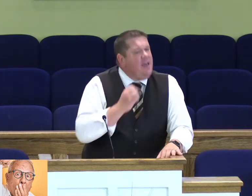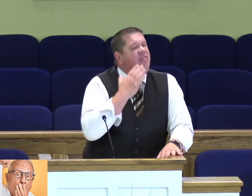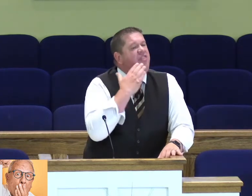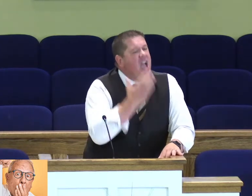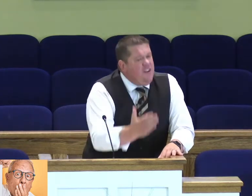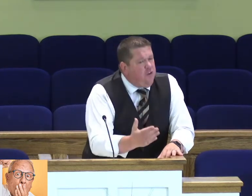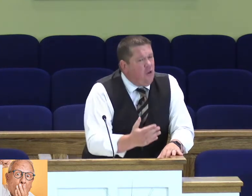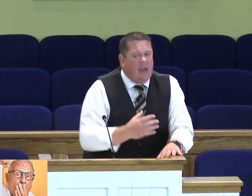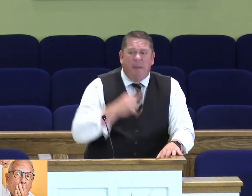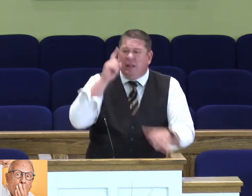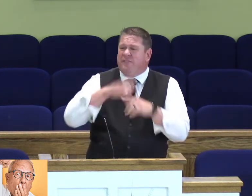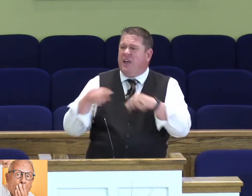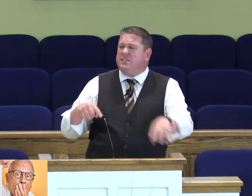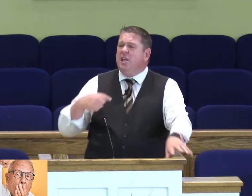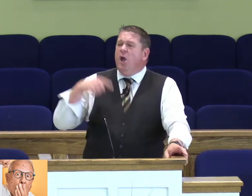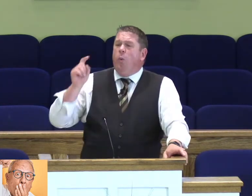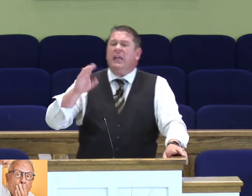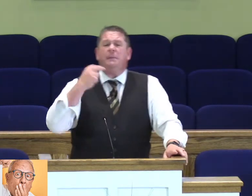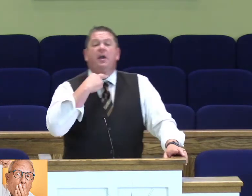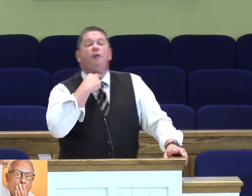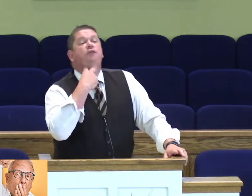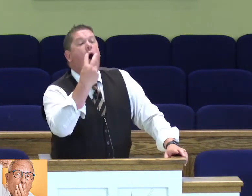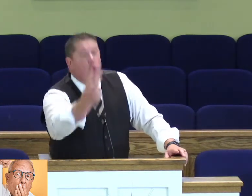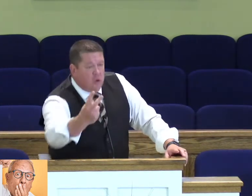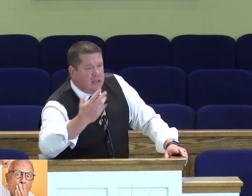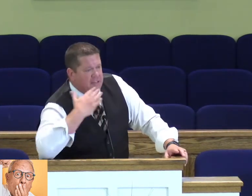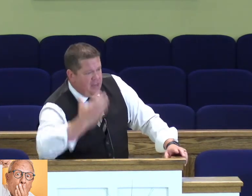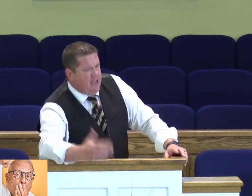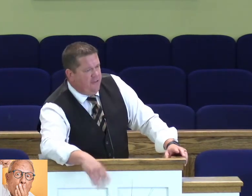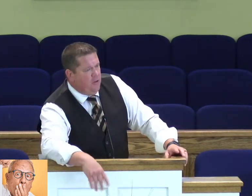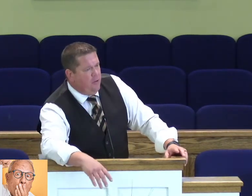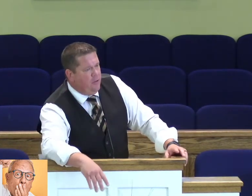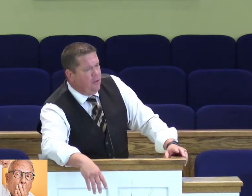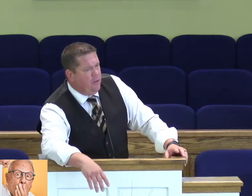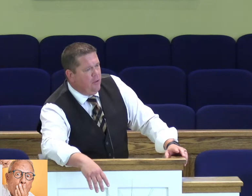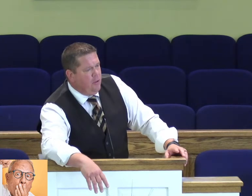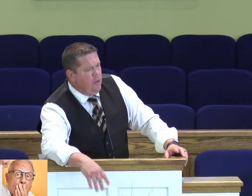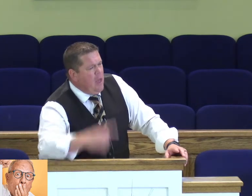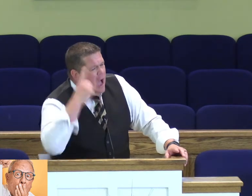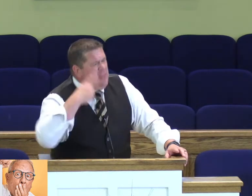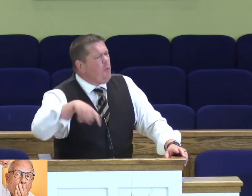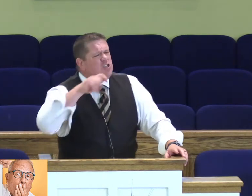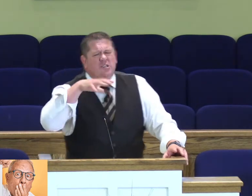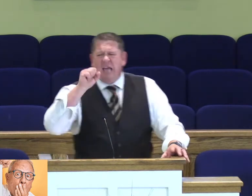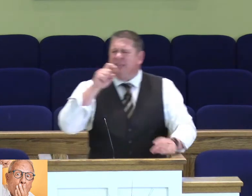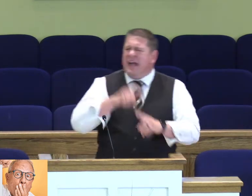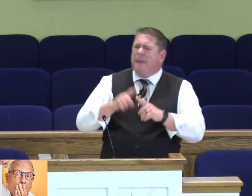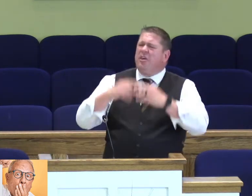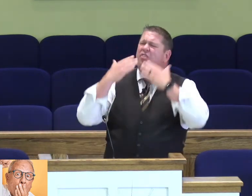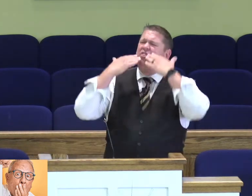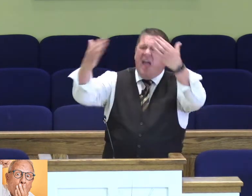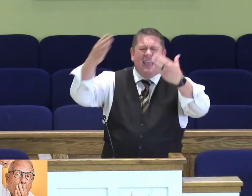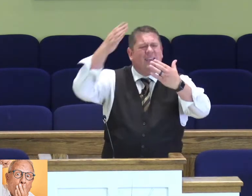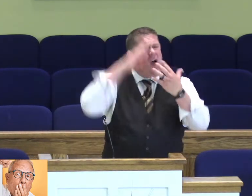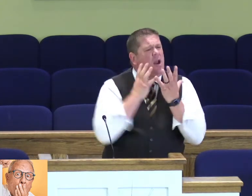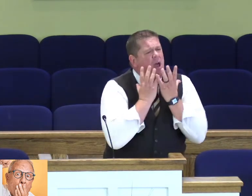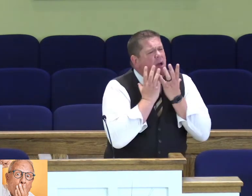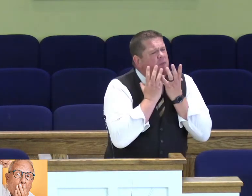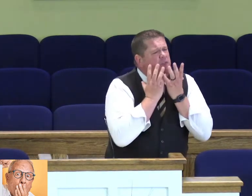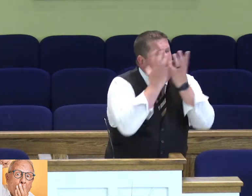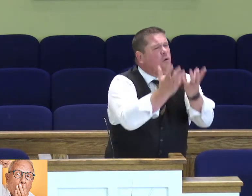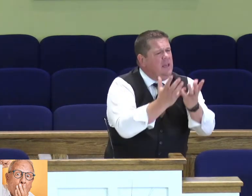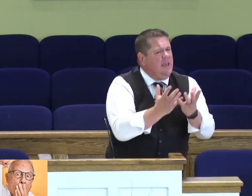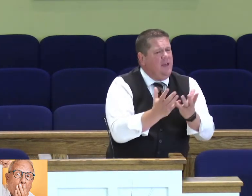Be thankful. And I believe this. We need to be vocally thankful. I think we should take time to thank